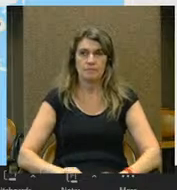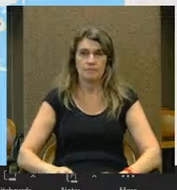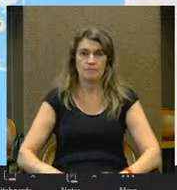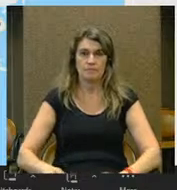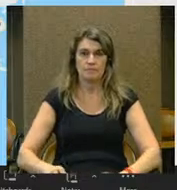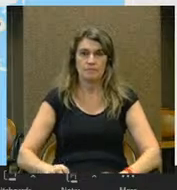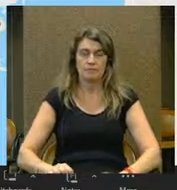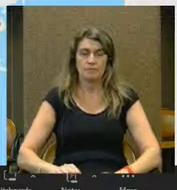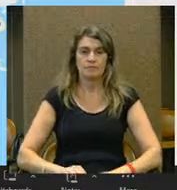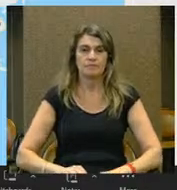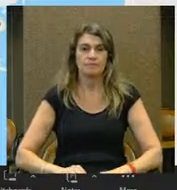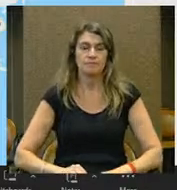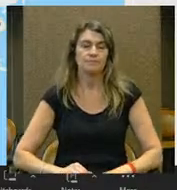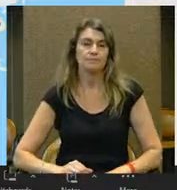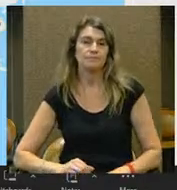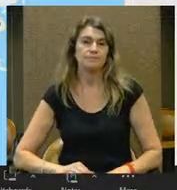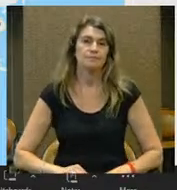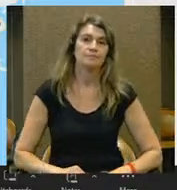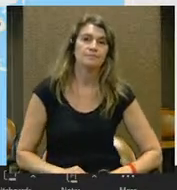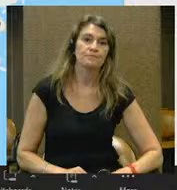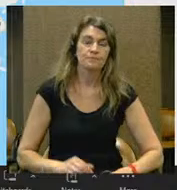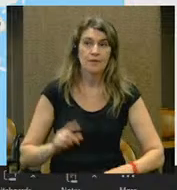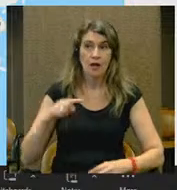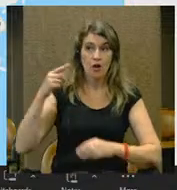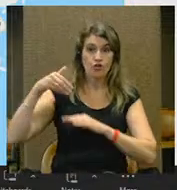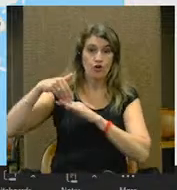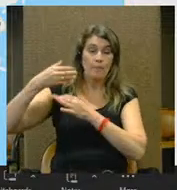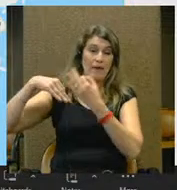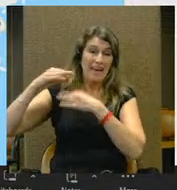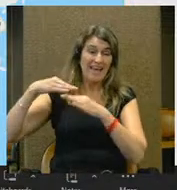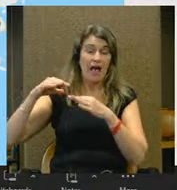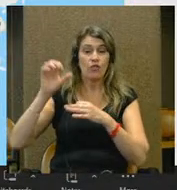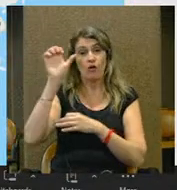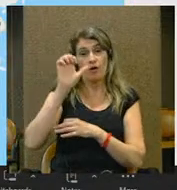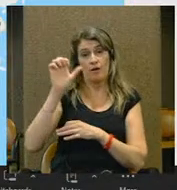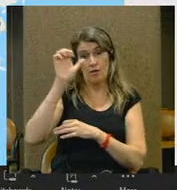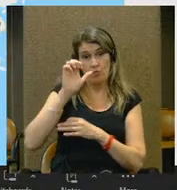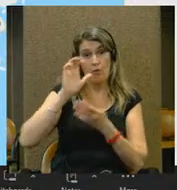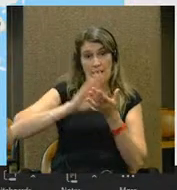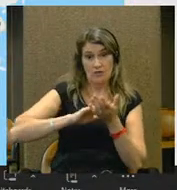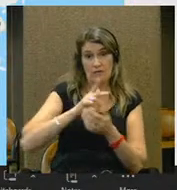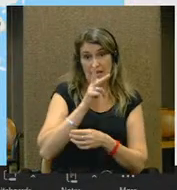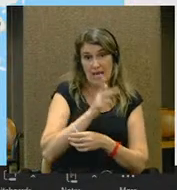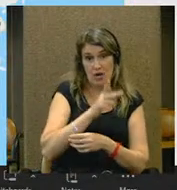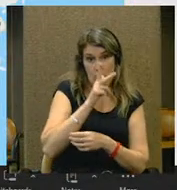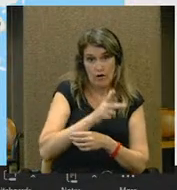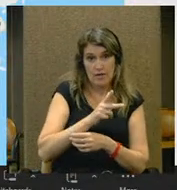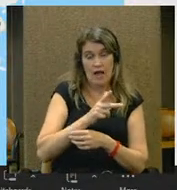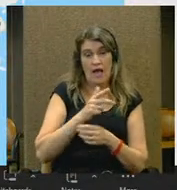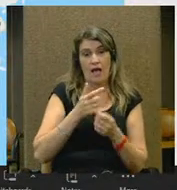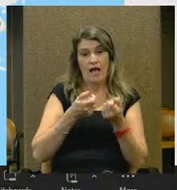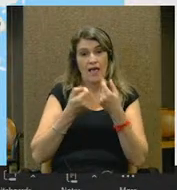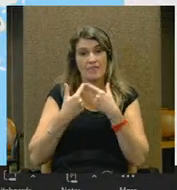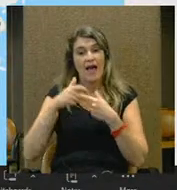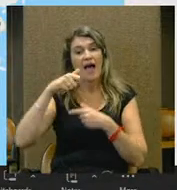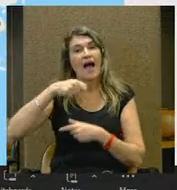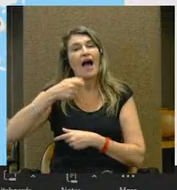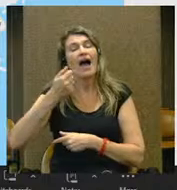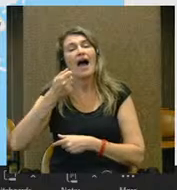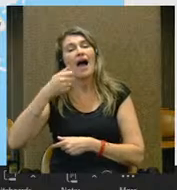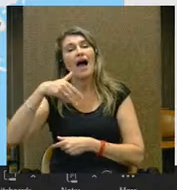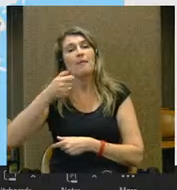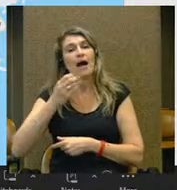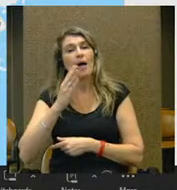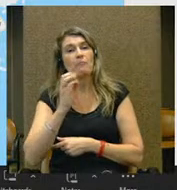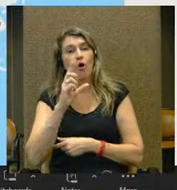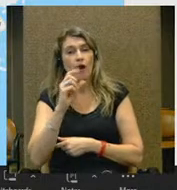The European heroin market tends to be supplied by opium poppies cultivated in Afghanistan. The Balkan route